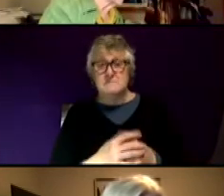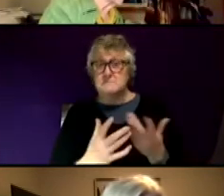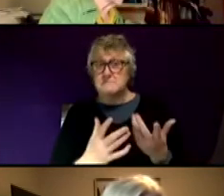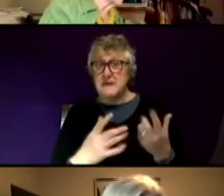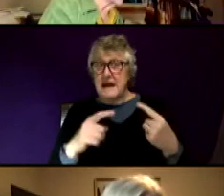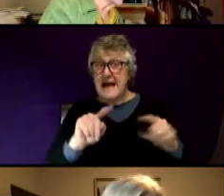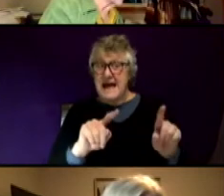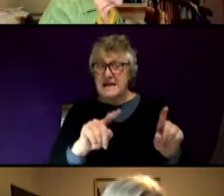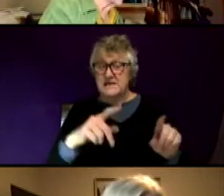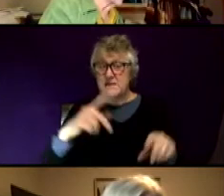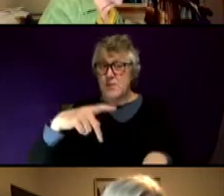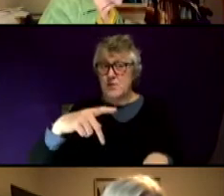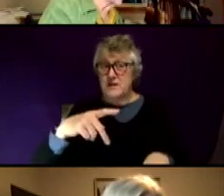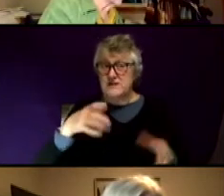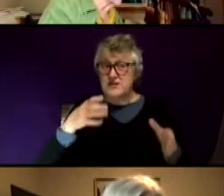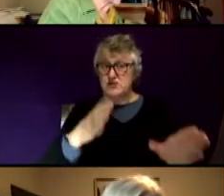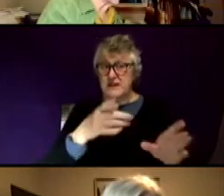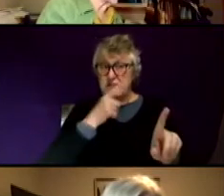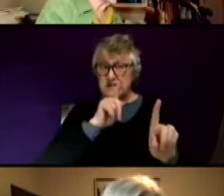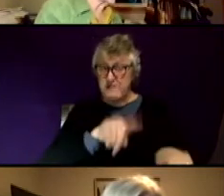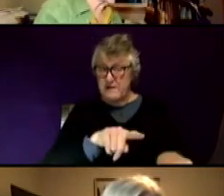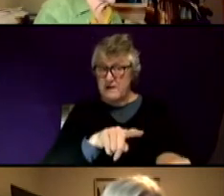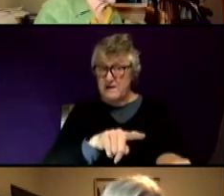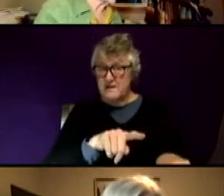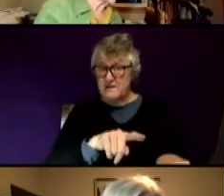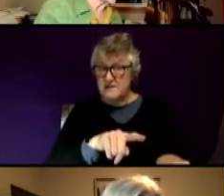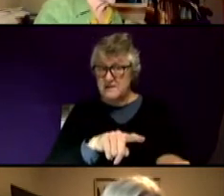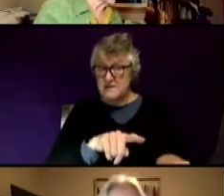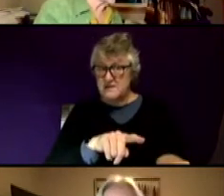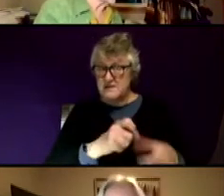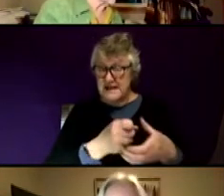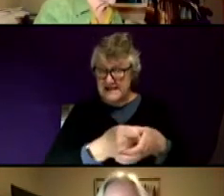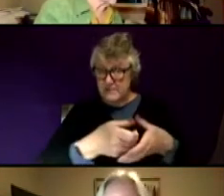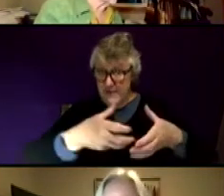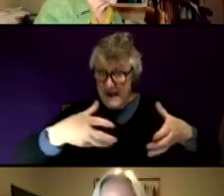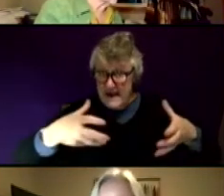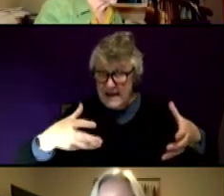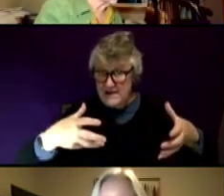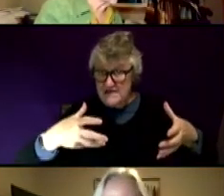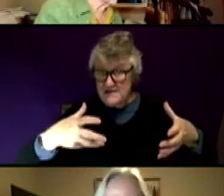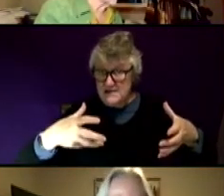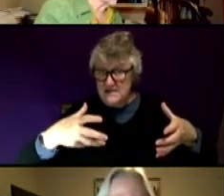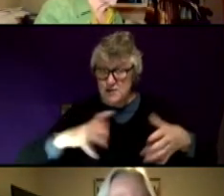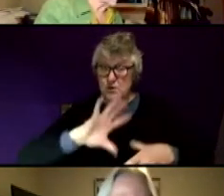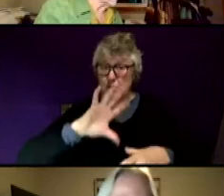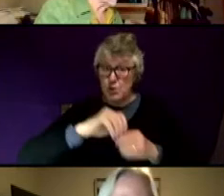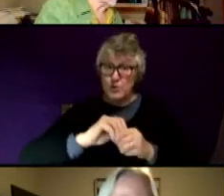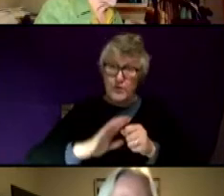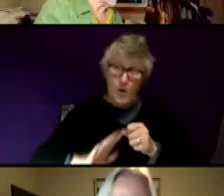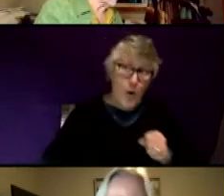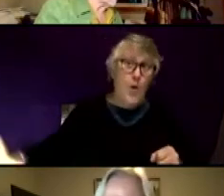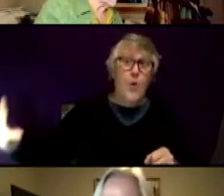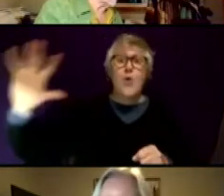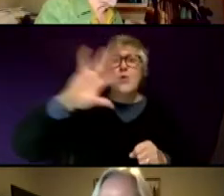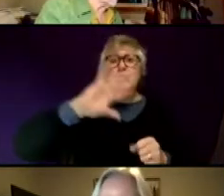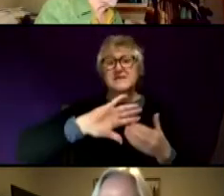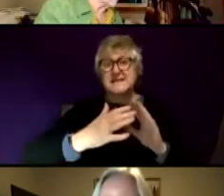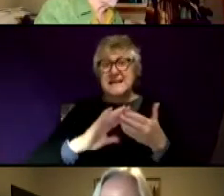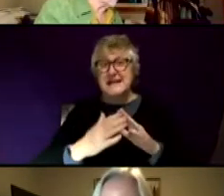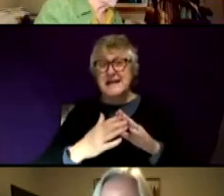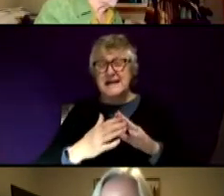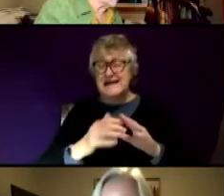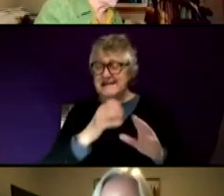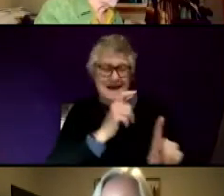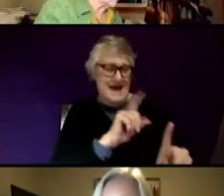Response expands citywide. It's not just that. There's, you